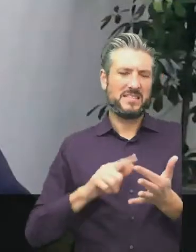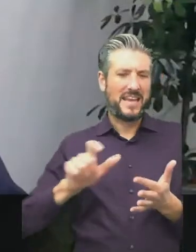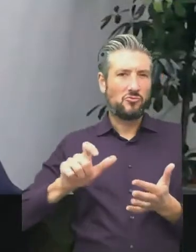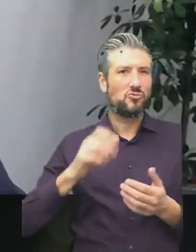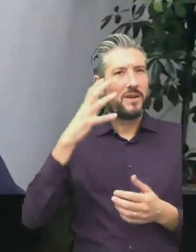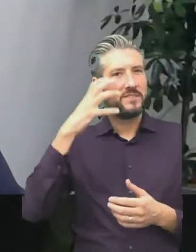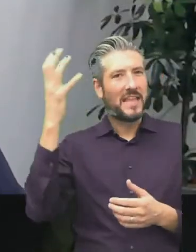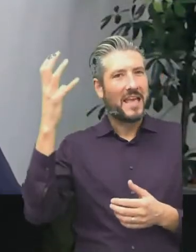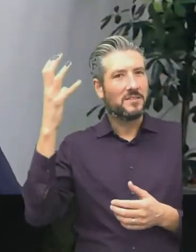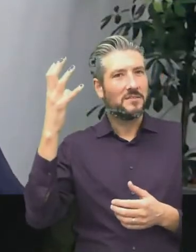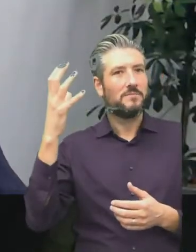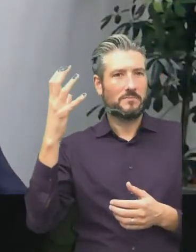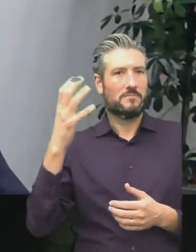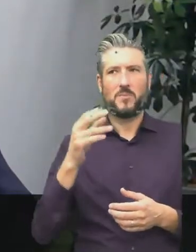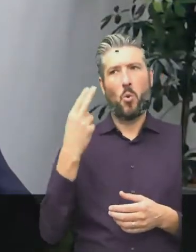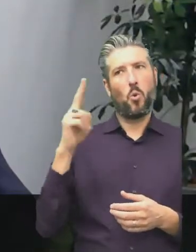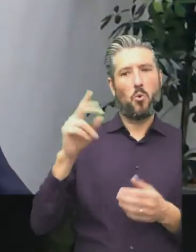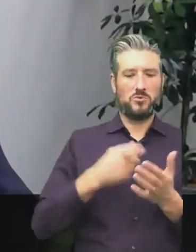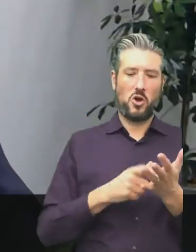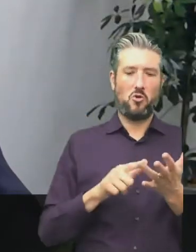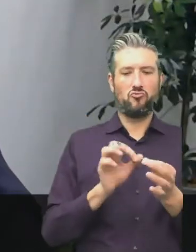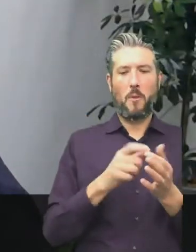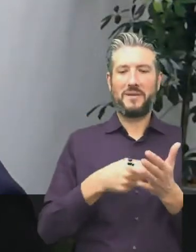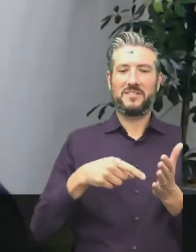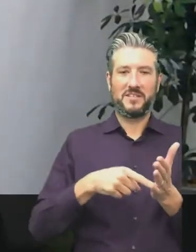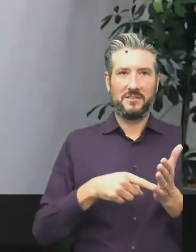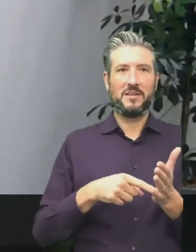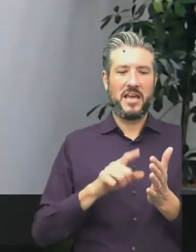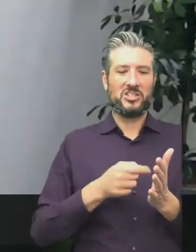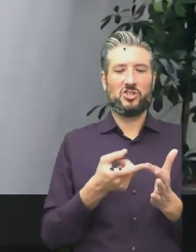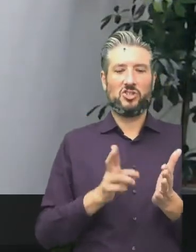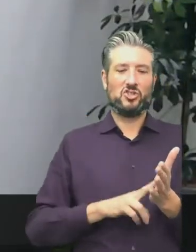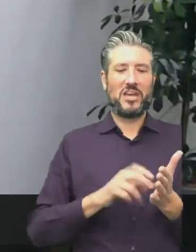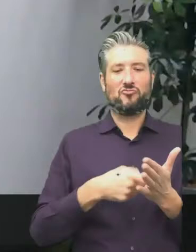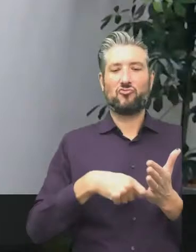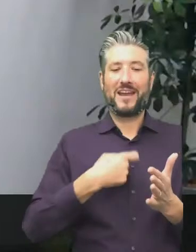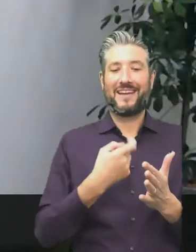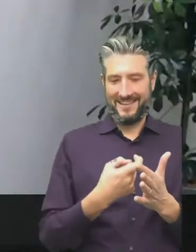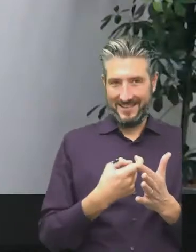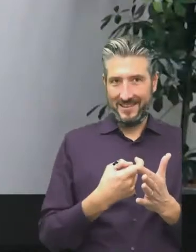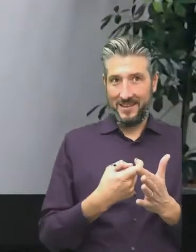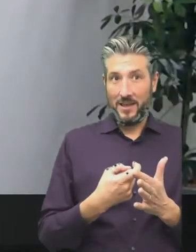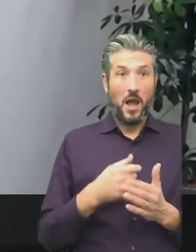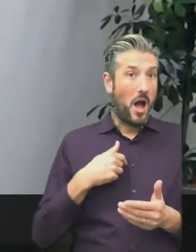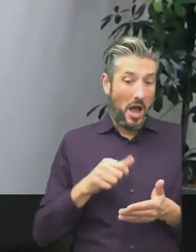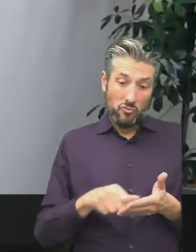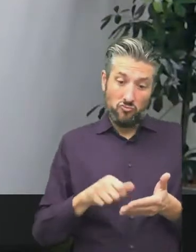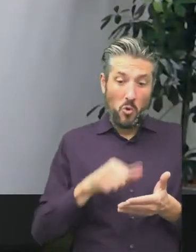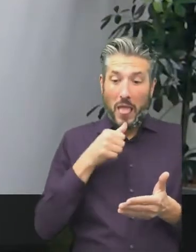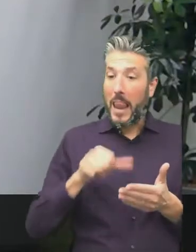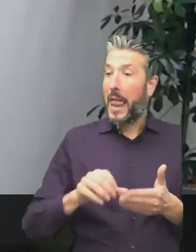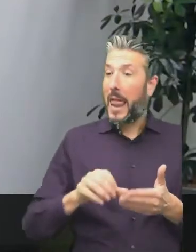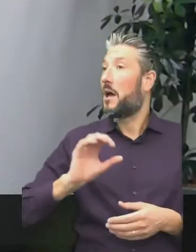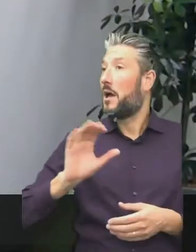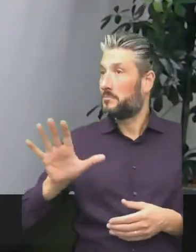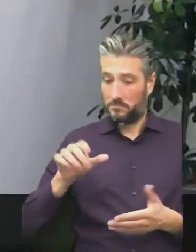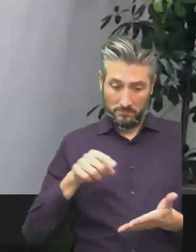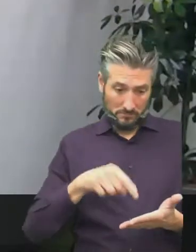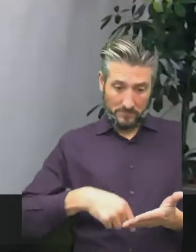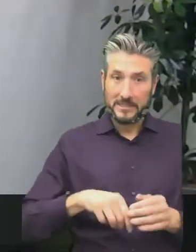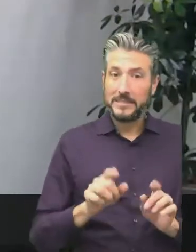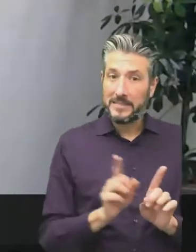the 21st of September. Actually, my letter could have been written by you, Kim, because many of the things you've said were in my